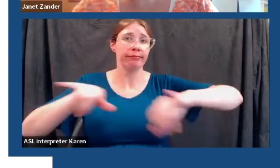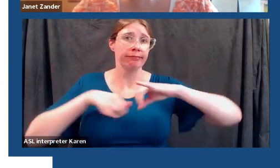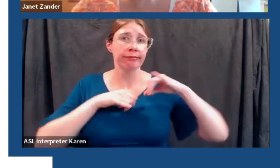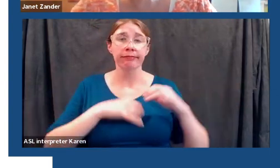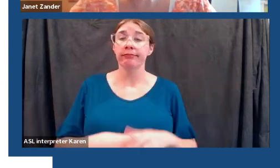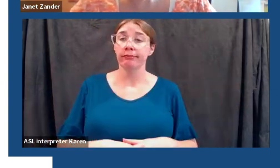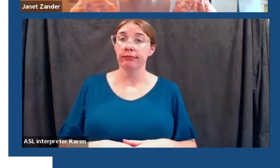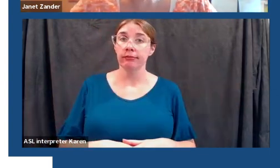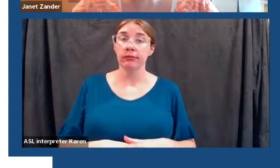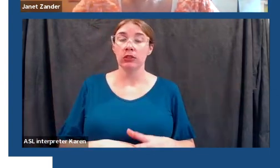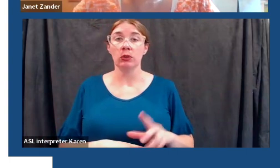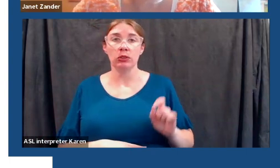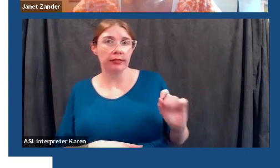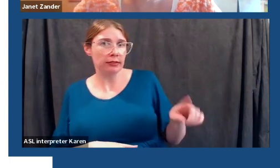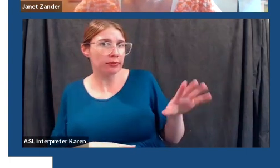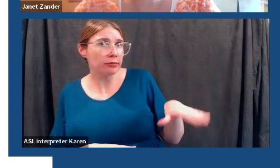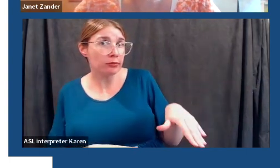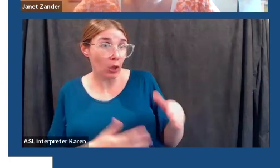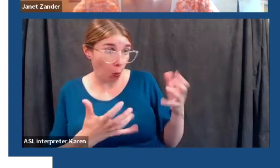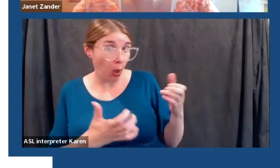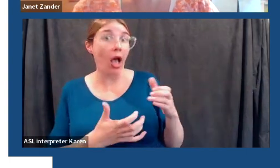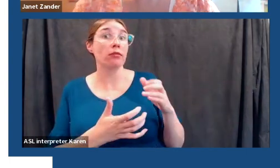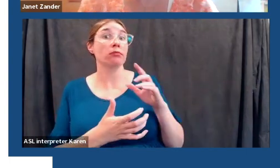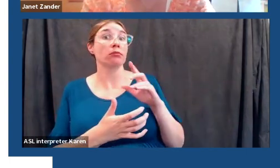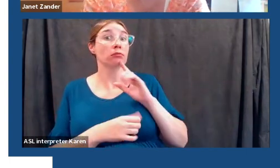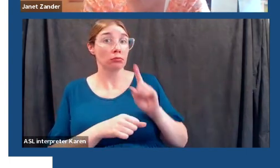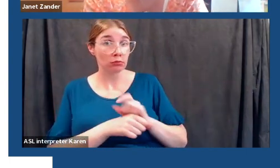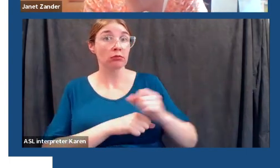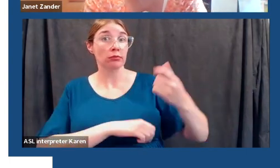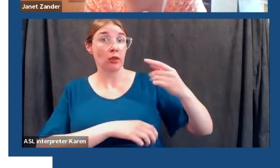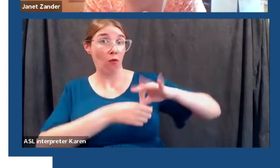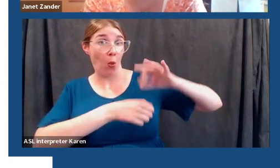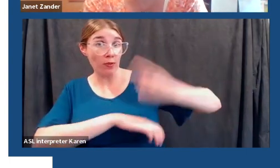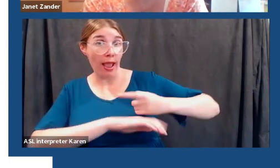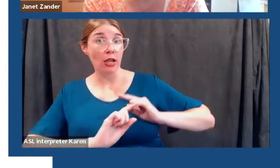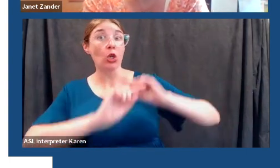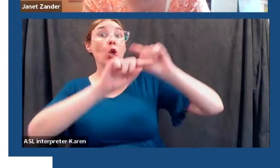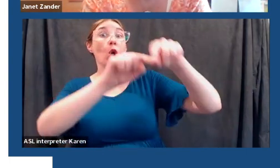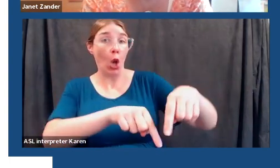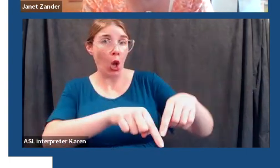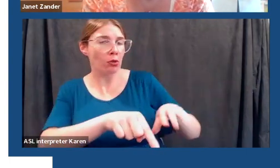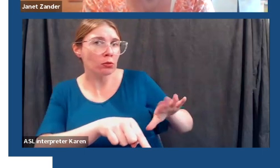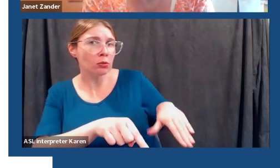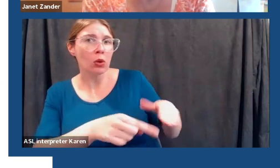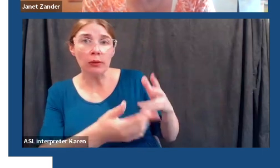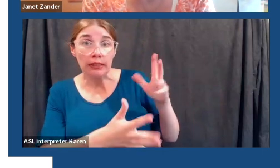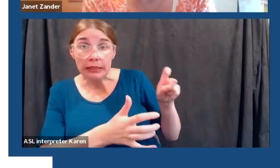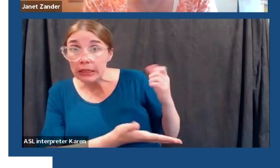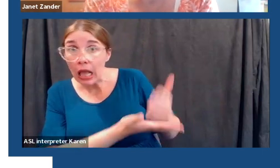what kind of assistance they might need to do that, if that's the option that they are pursuing.